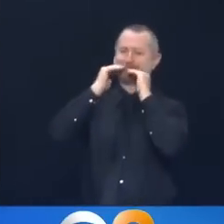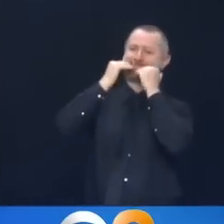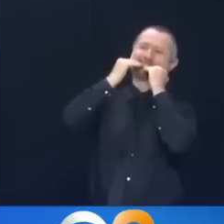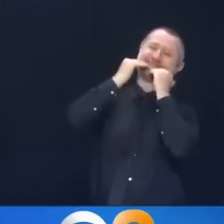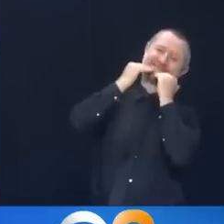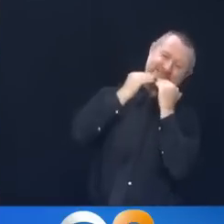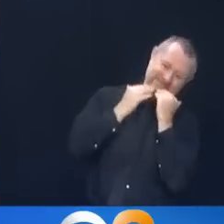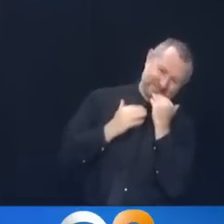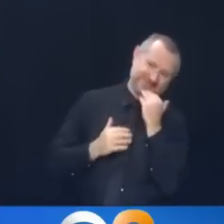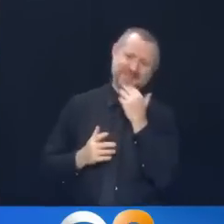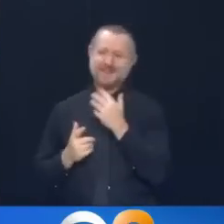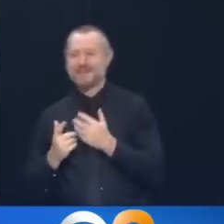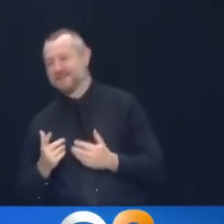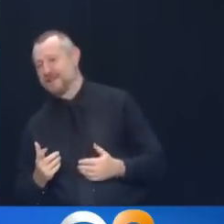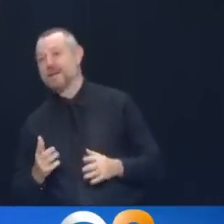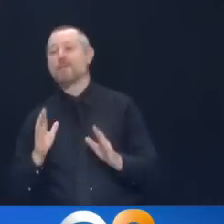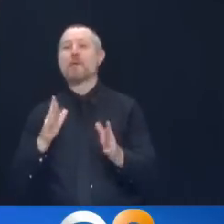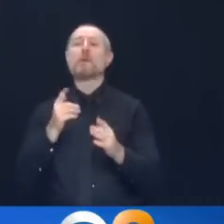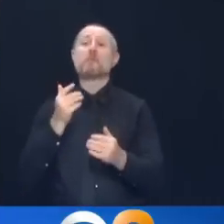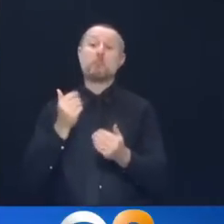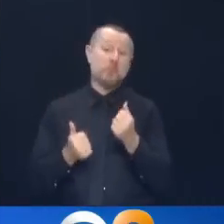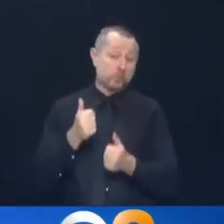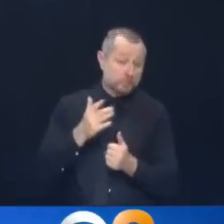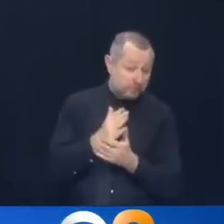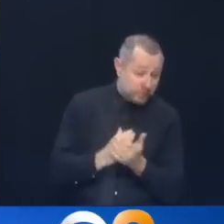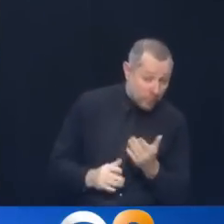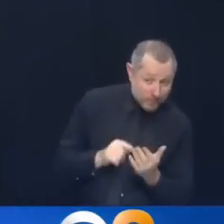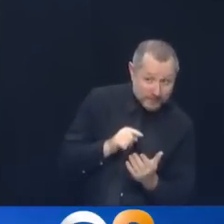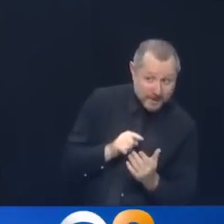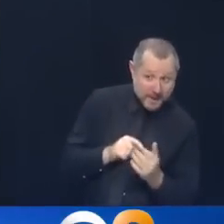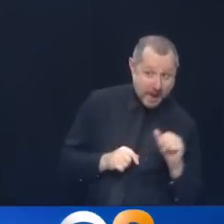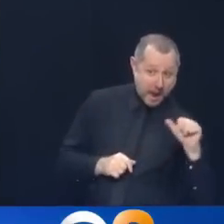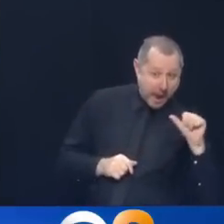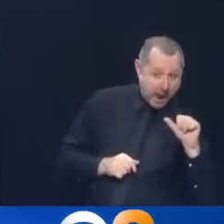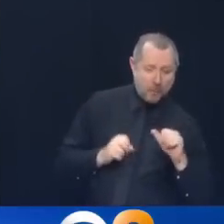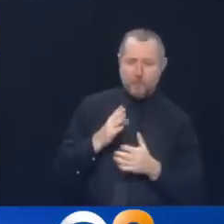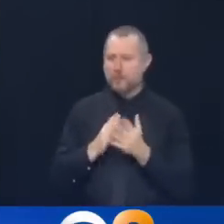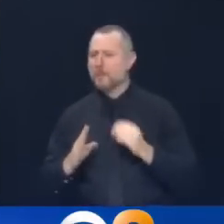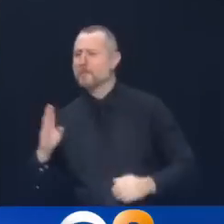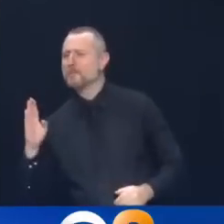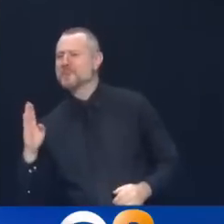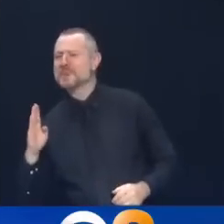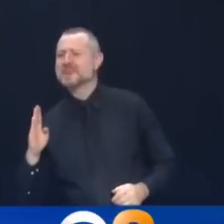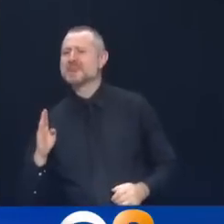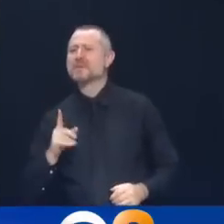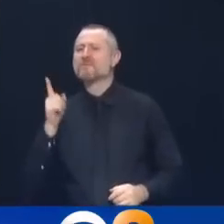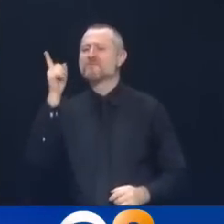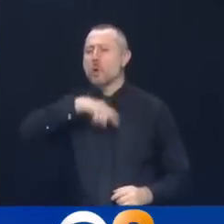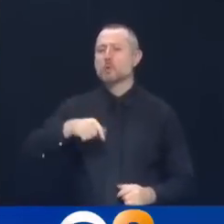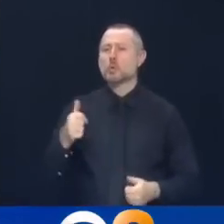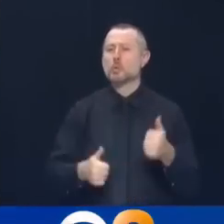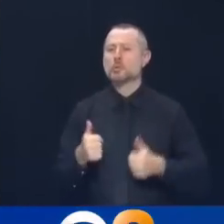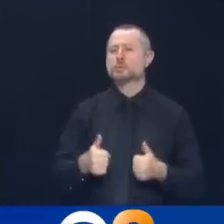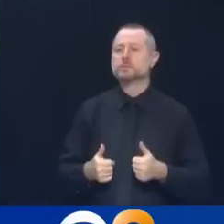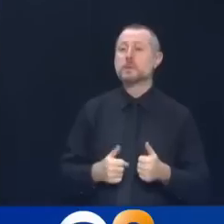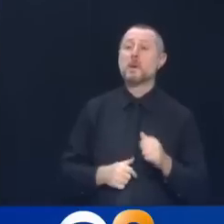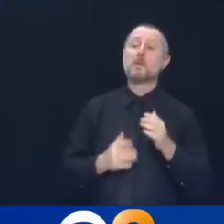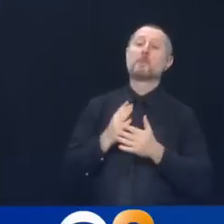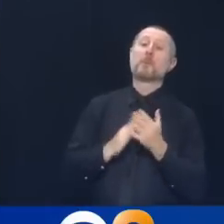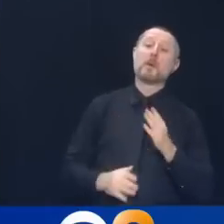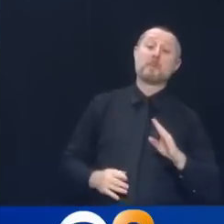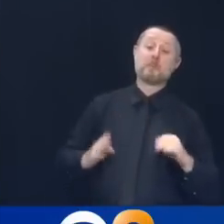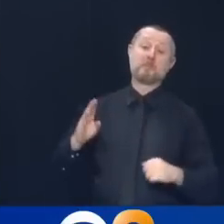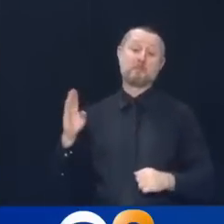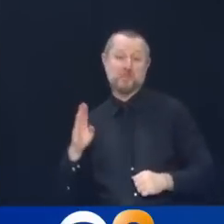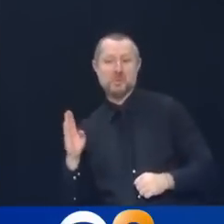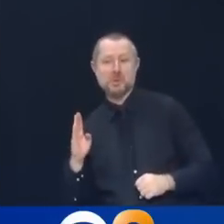is true? Do you think part A or part B is not true? Part B, I think, is true. You are